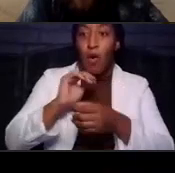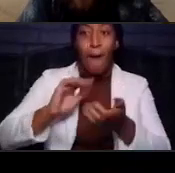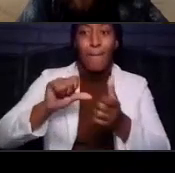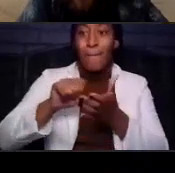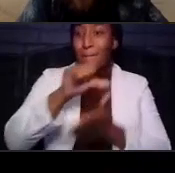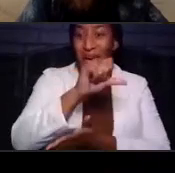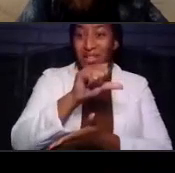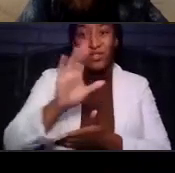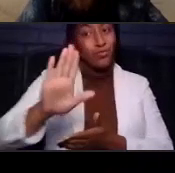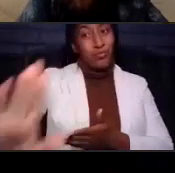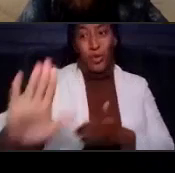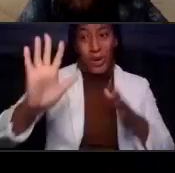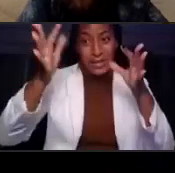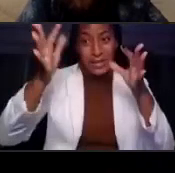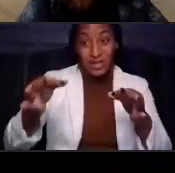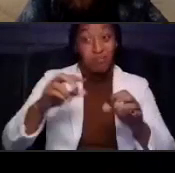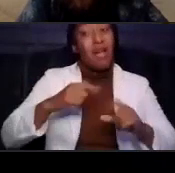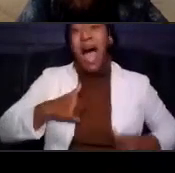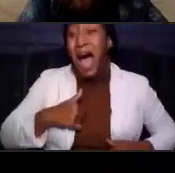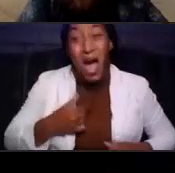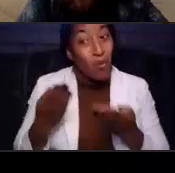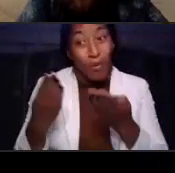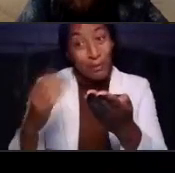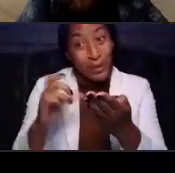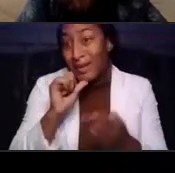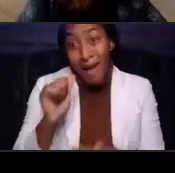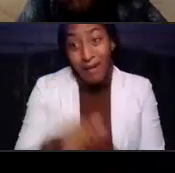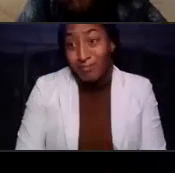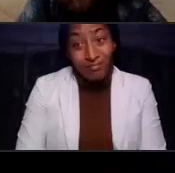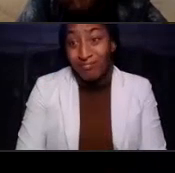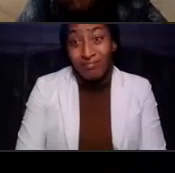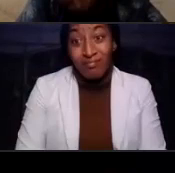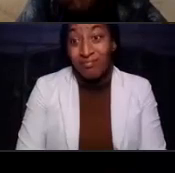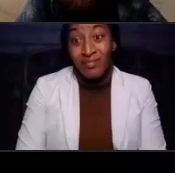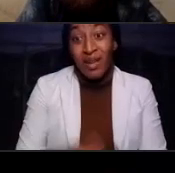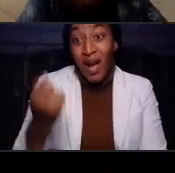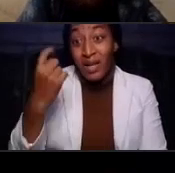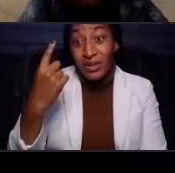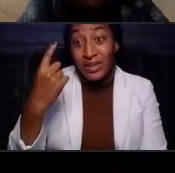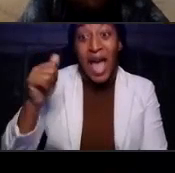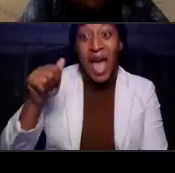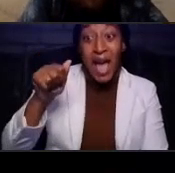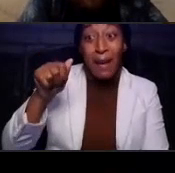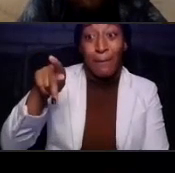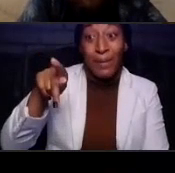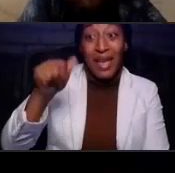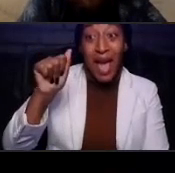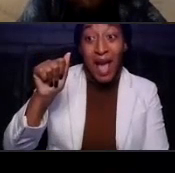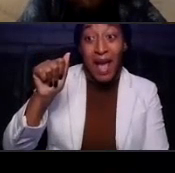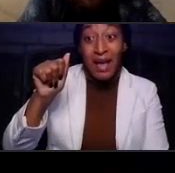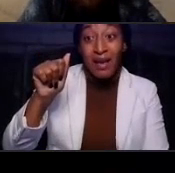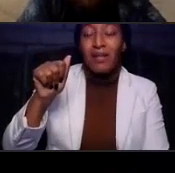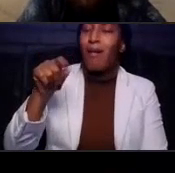to do a cover page. I know APA has that beautiful cover page, but remember, we